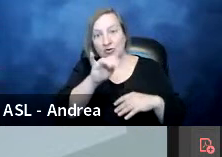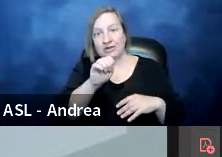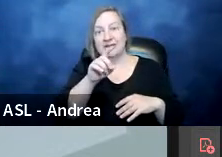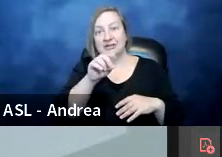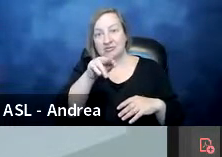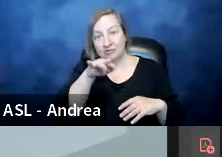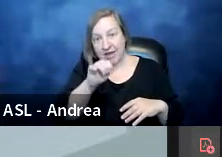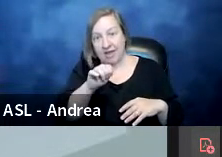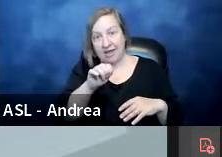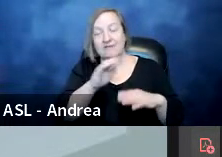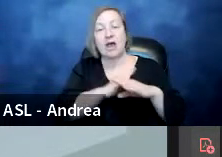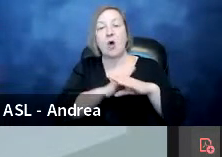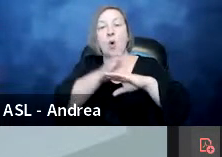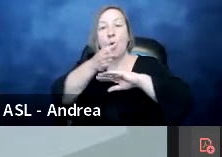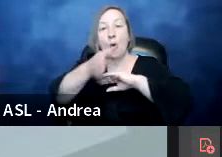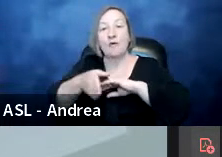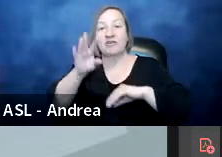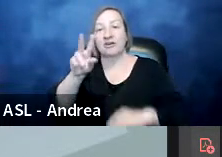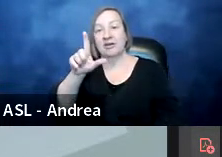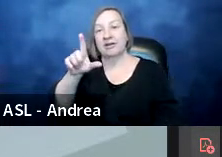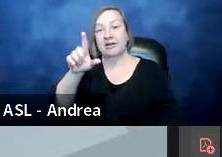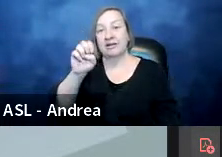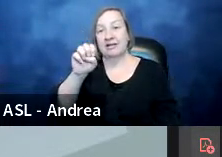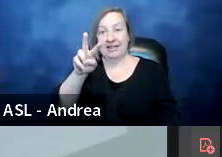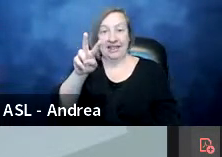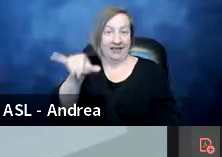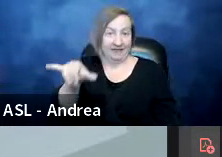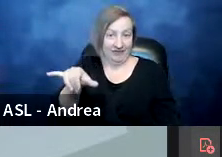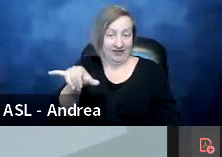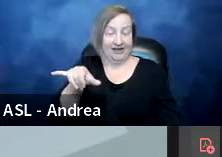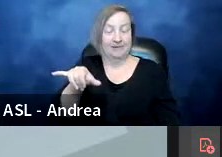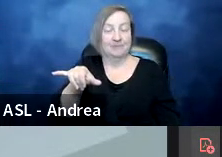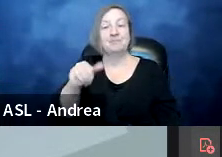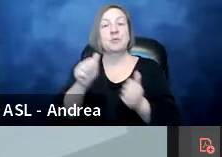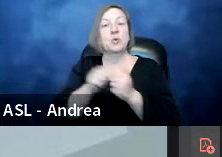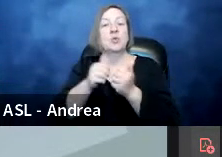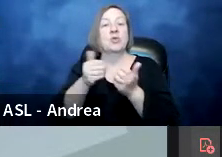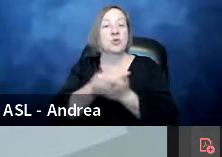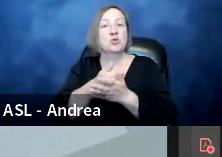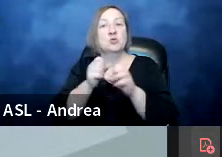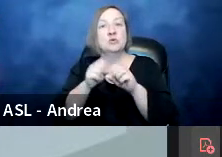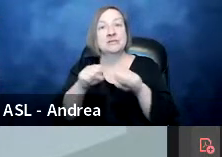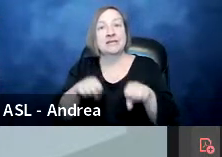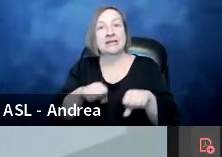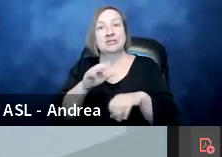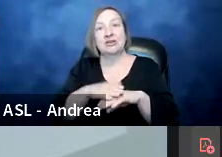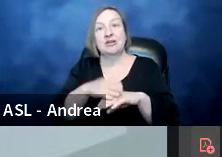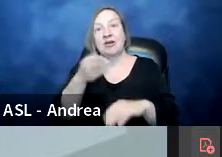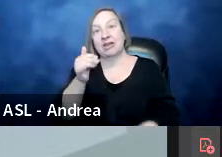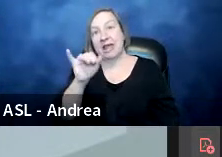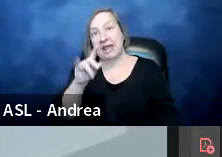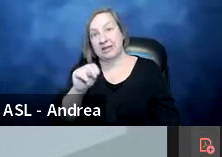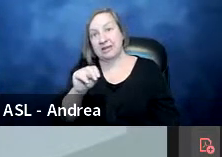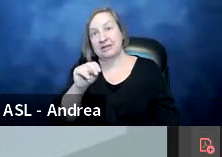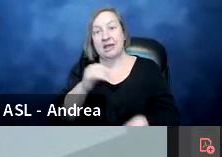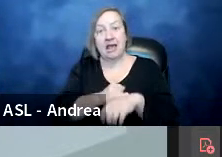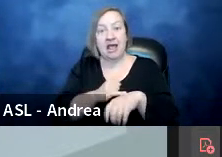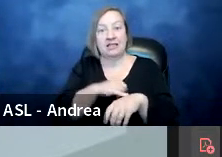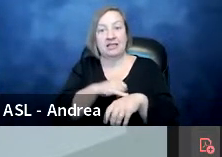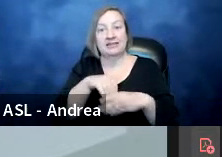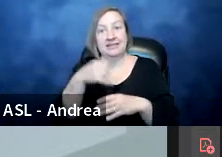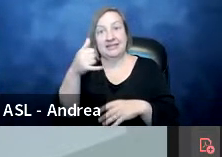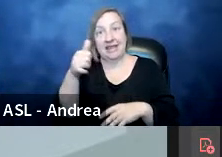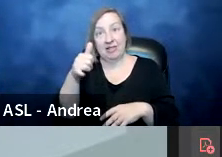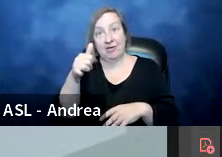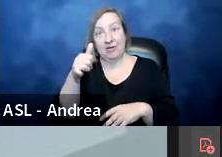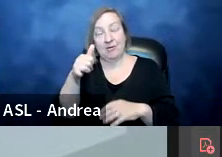the levee, and with a new station on Hayden Island shown here in the yellow, kind of in